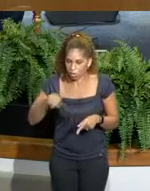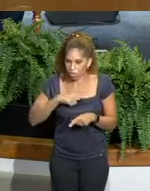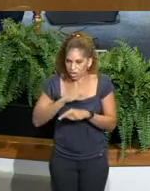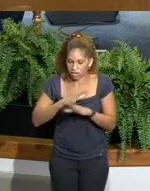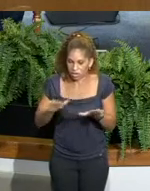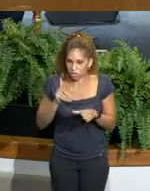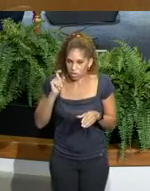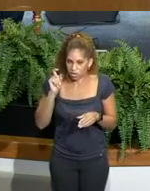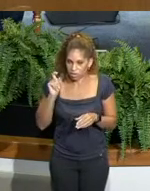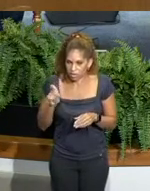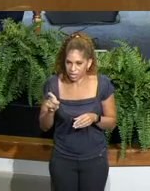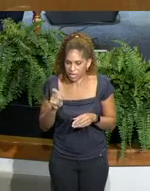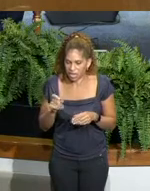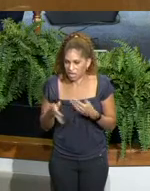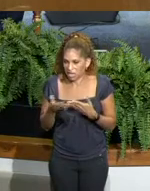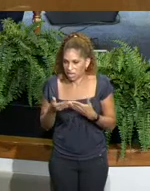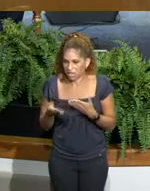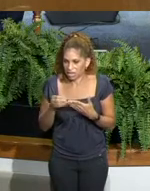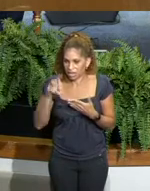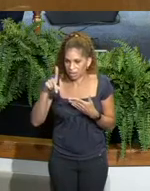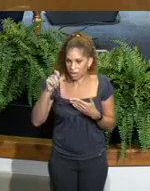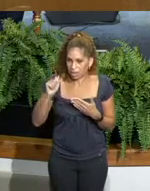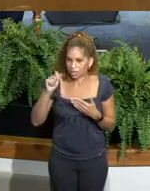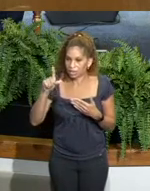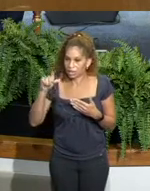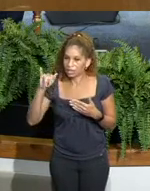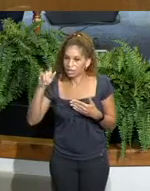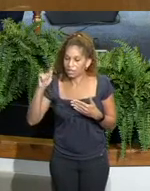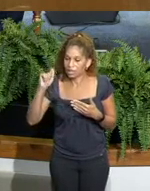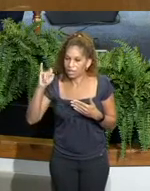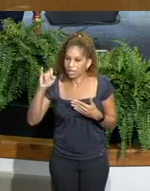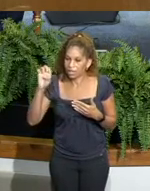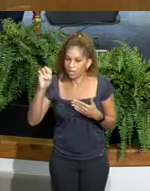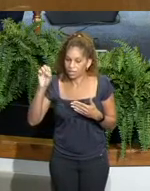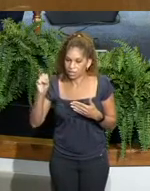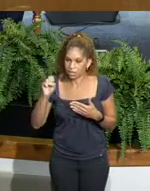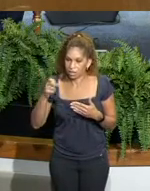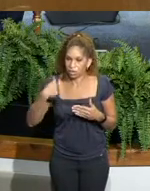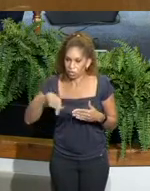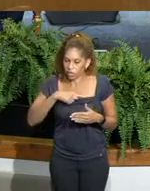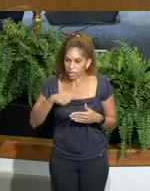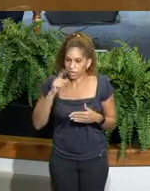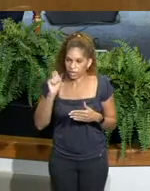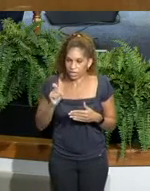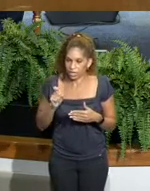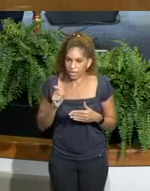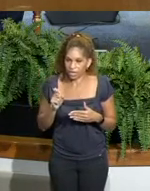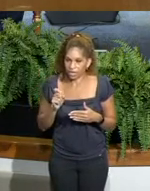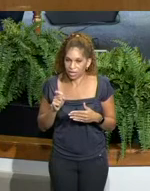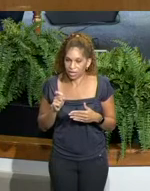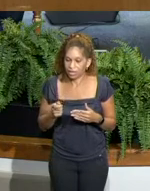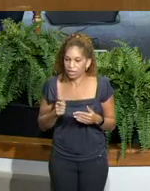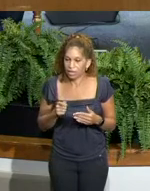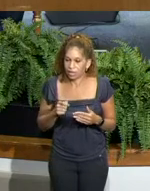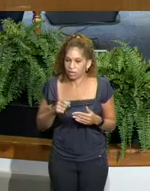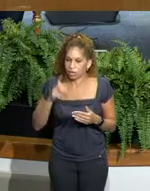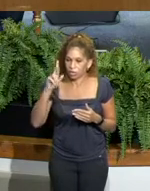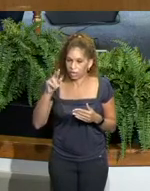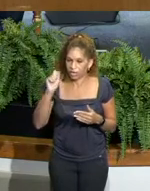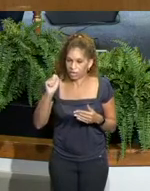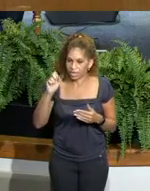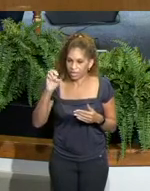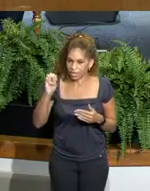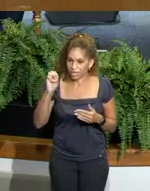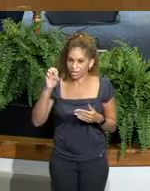genteel politics which cover up gross inequality. We need respect, yes, but not respect on the outside